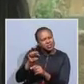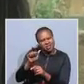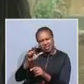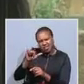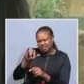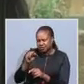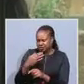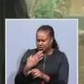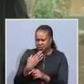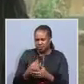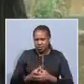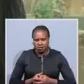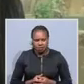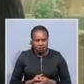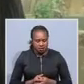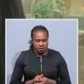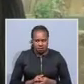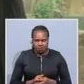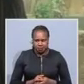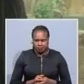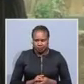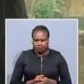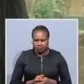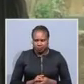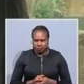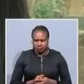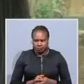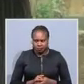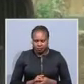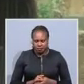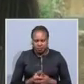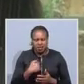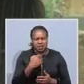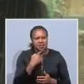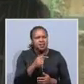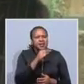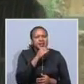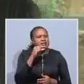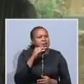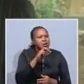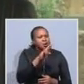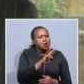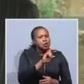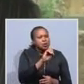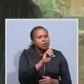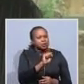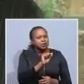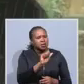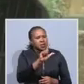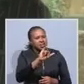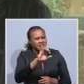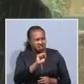Then I said, comrade, the name Rosalia is the name of my